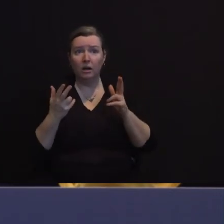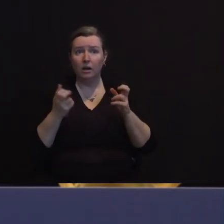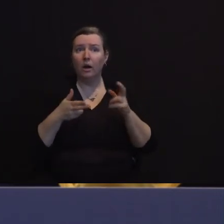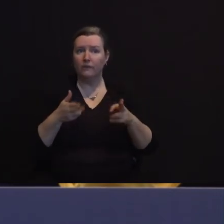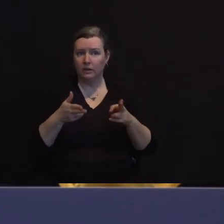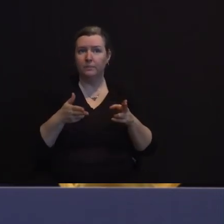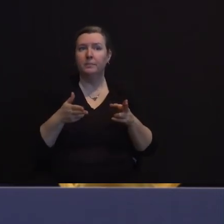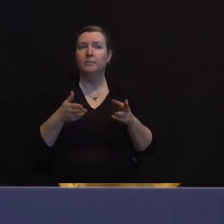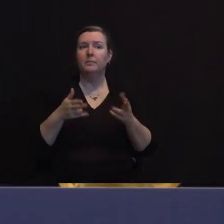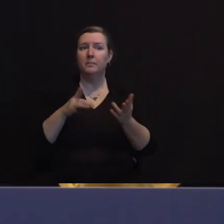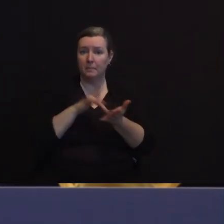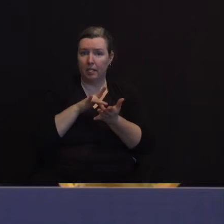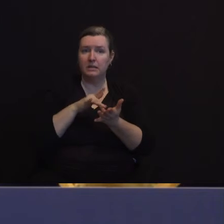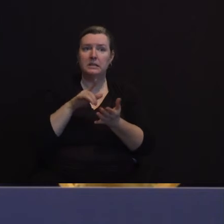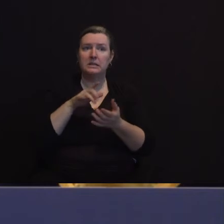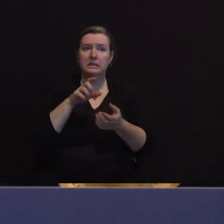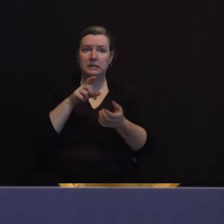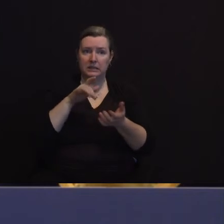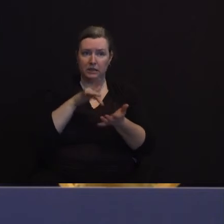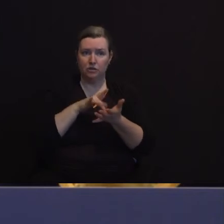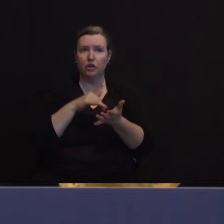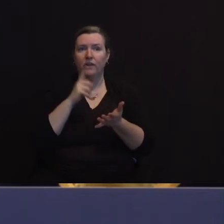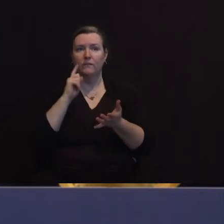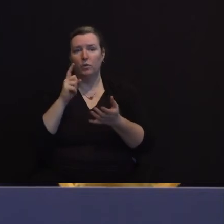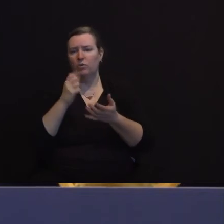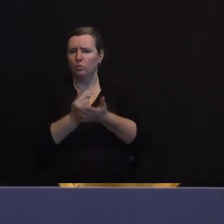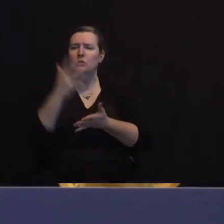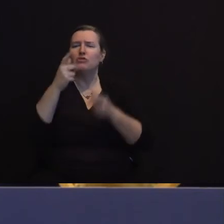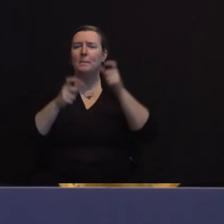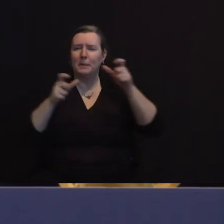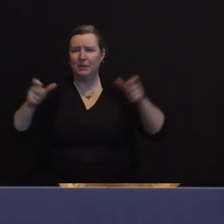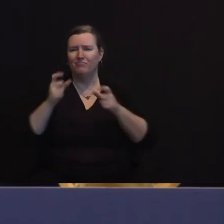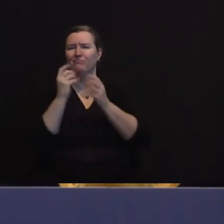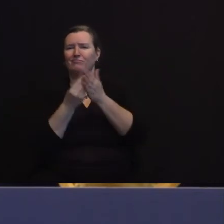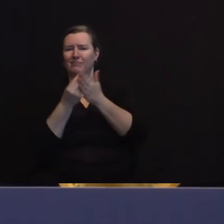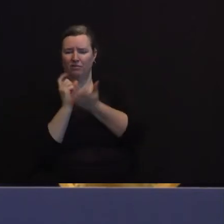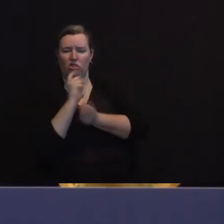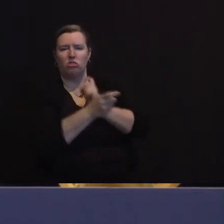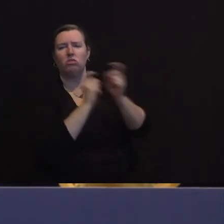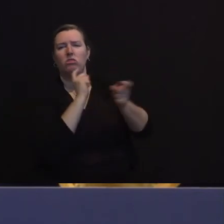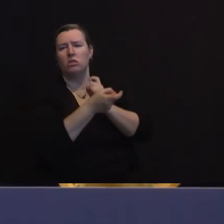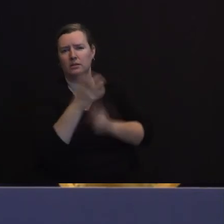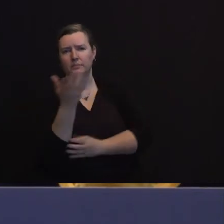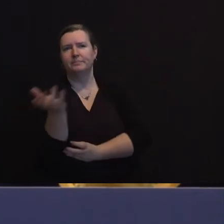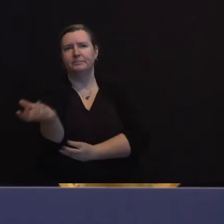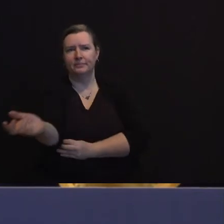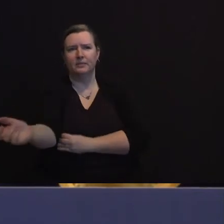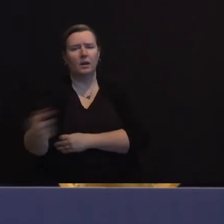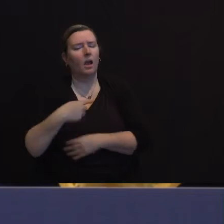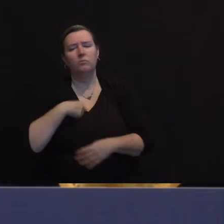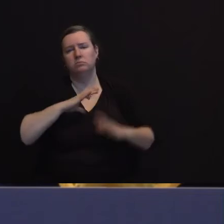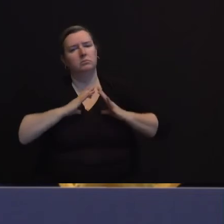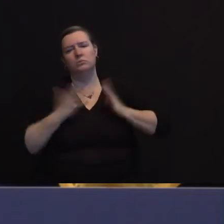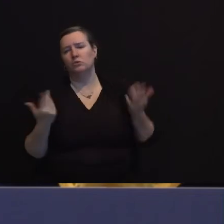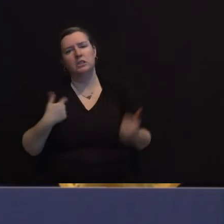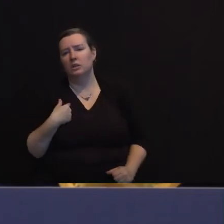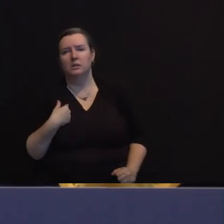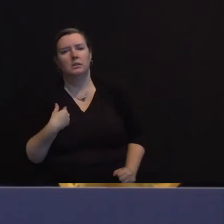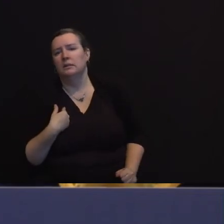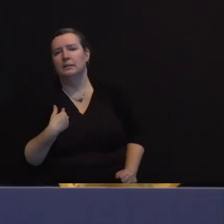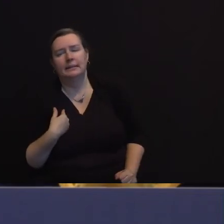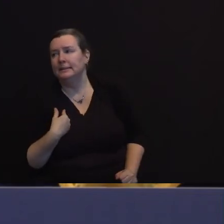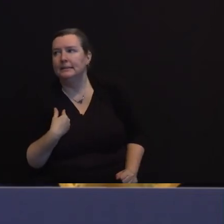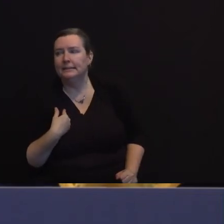they volitionally did that in the face of guidance that was crystal clear, that's incredibly offensive. I think early on,